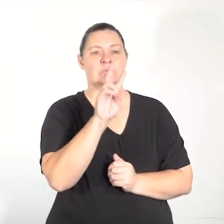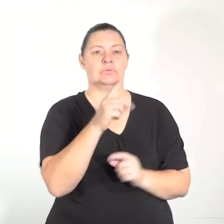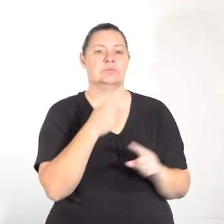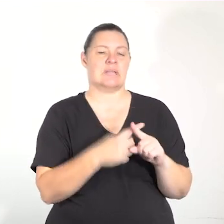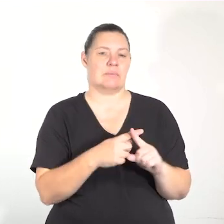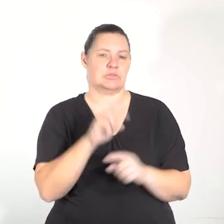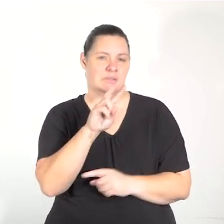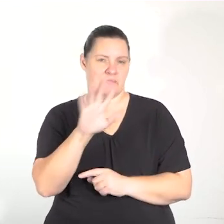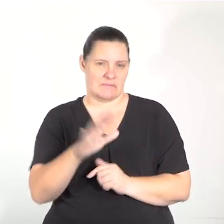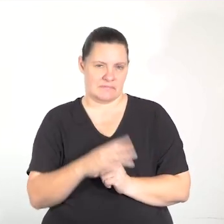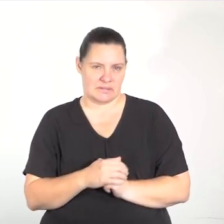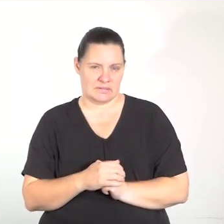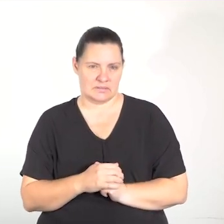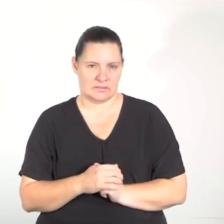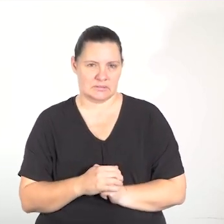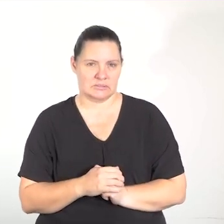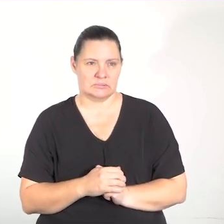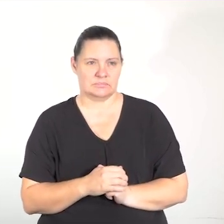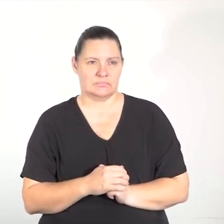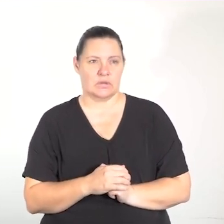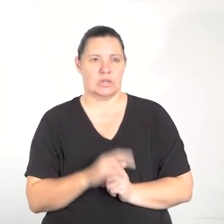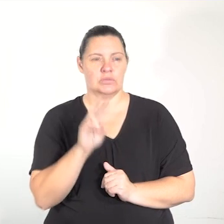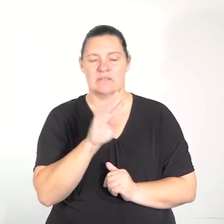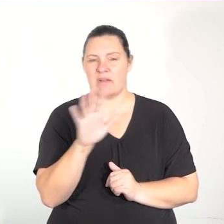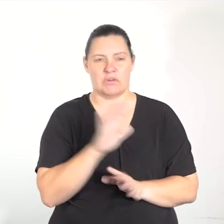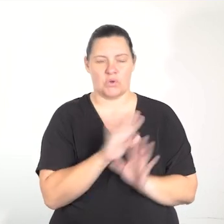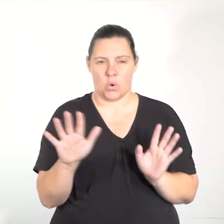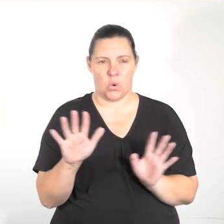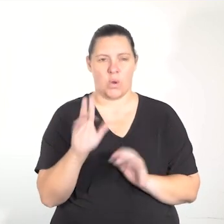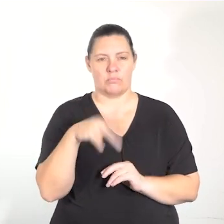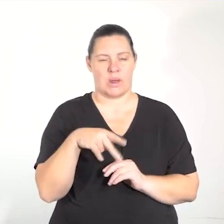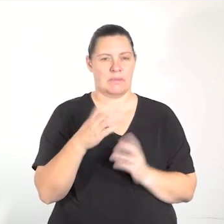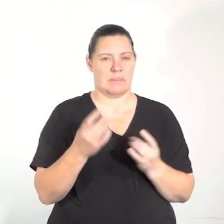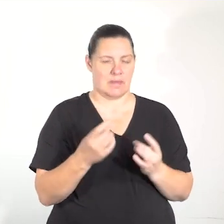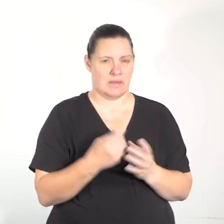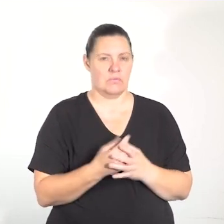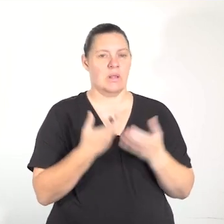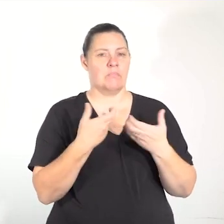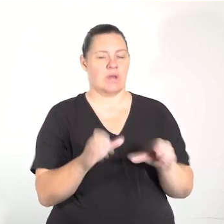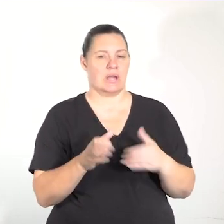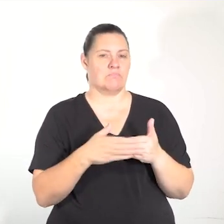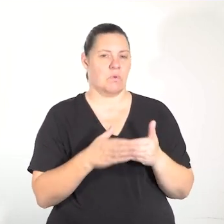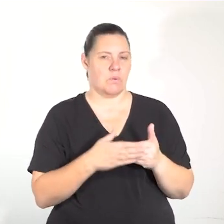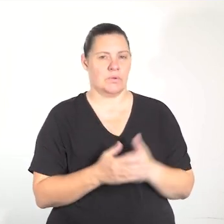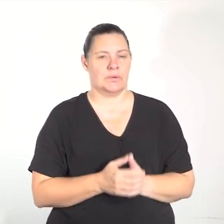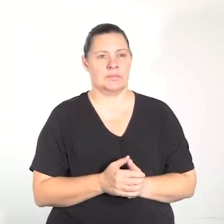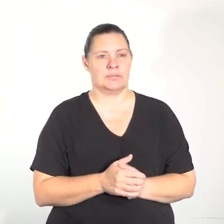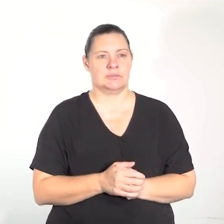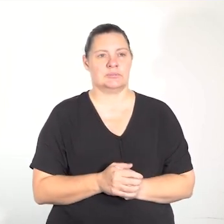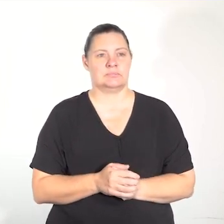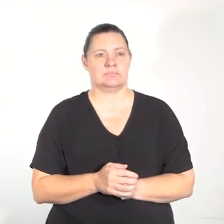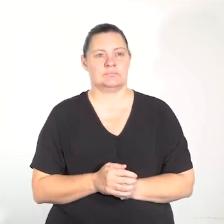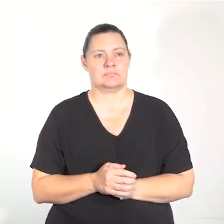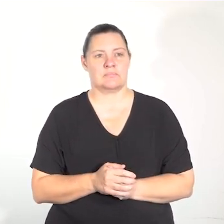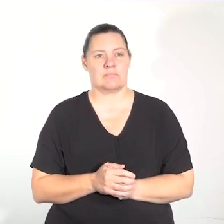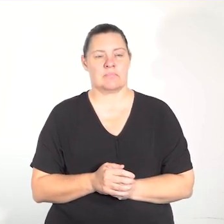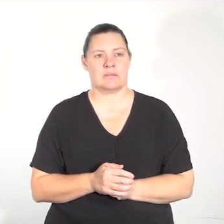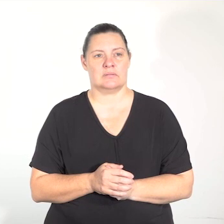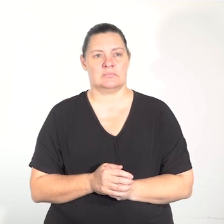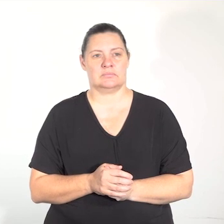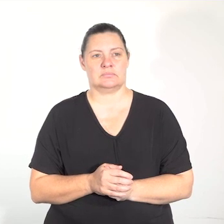25. But because 25 is not a prime number, we are going to break it down further